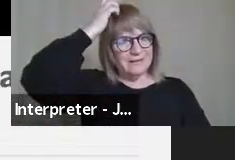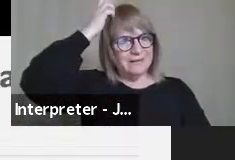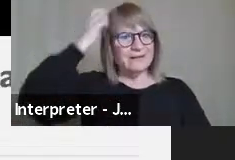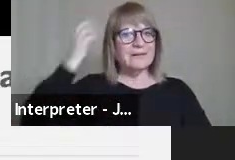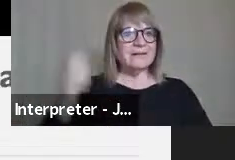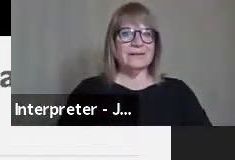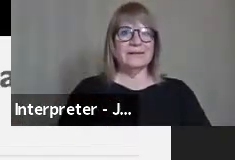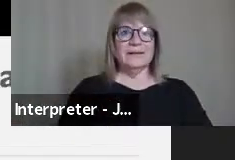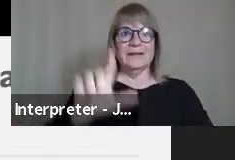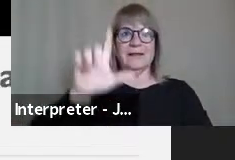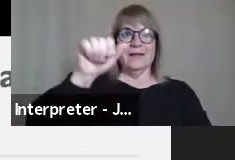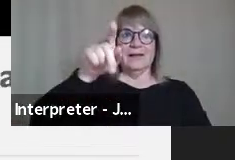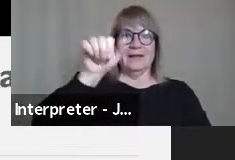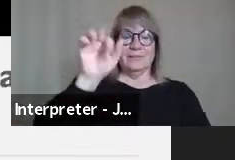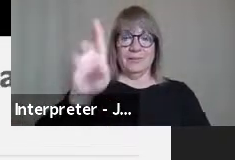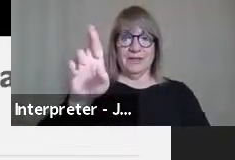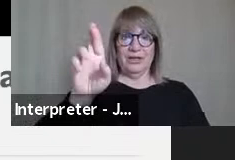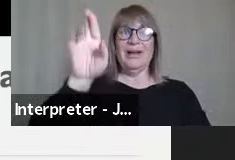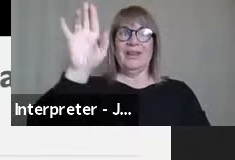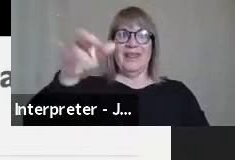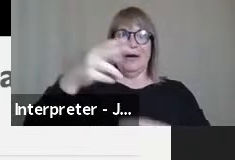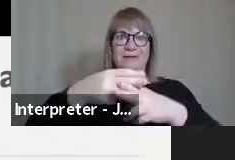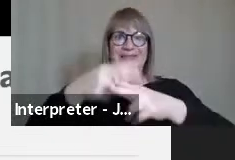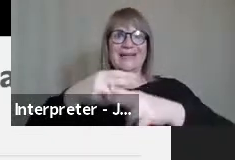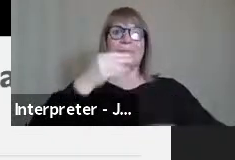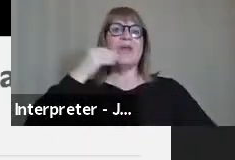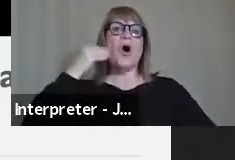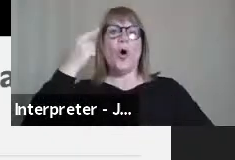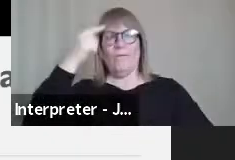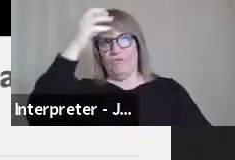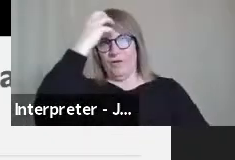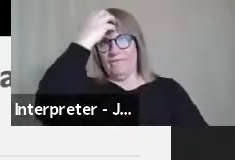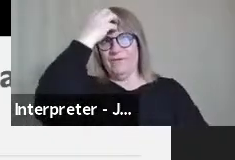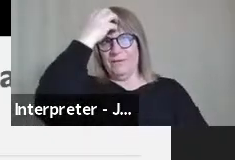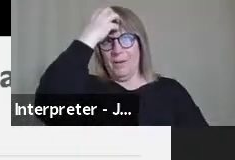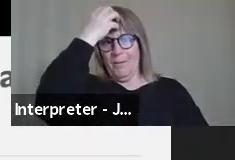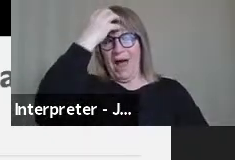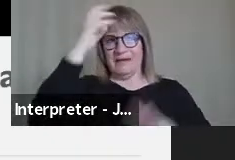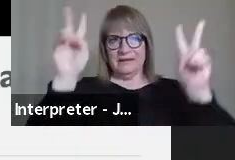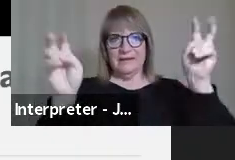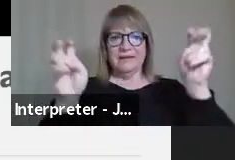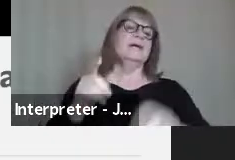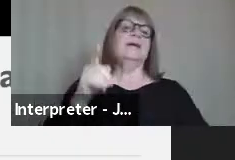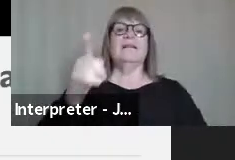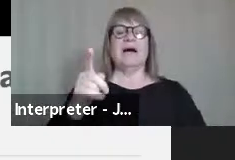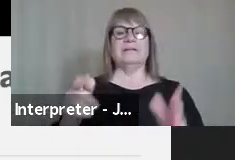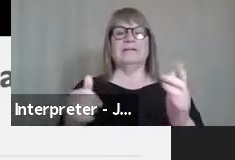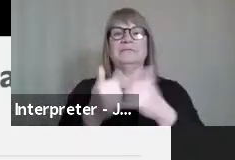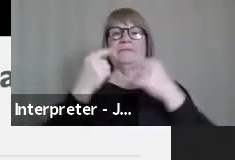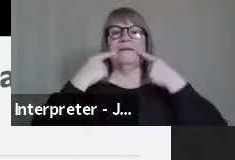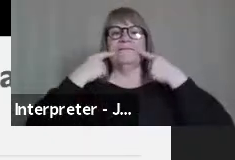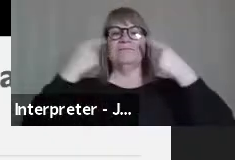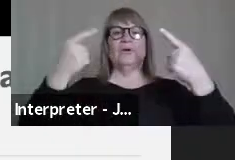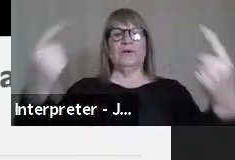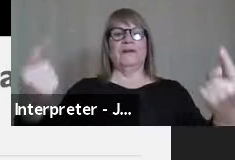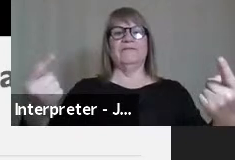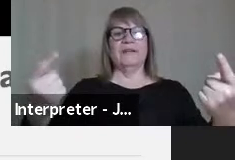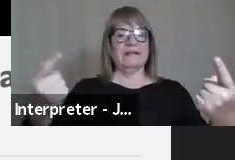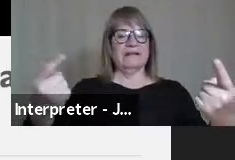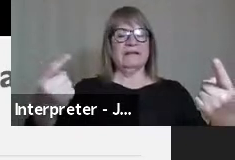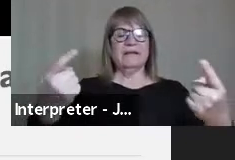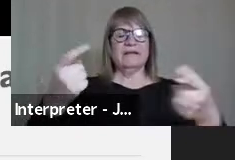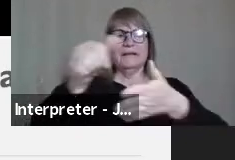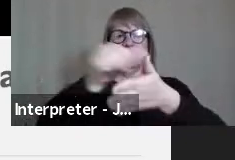lapeer which was the home for the feeble-minded um was one the most prolific sterilization uh